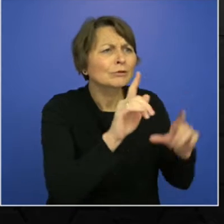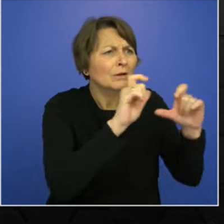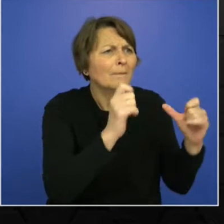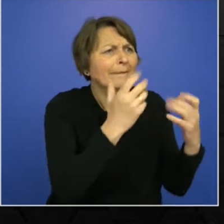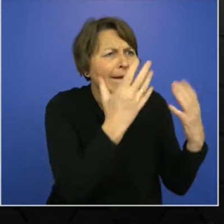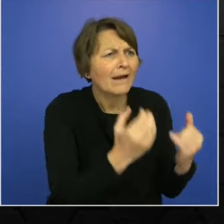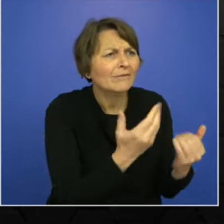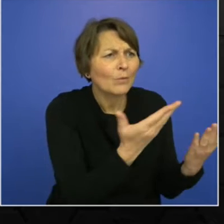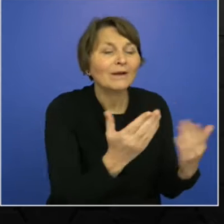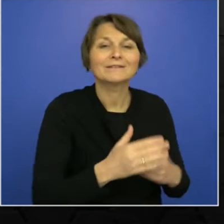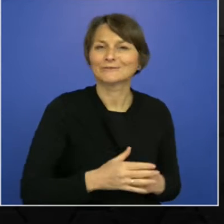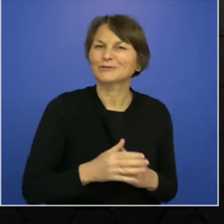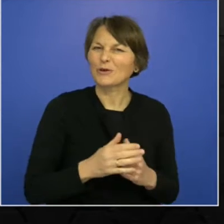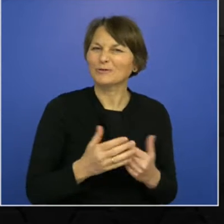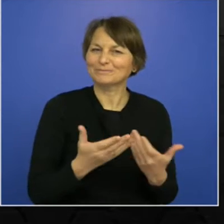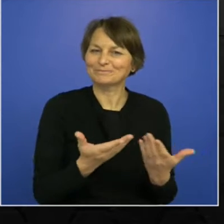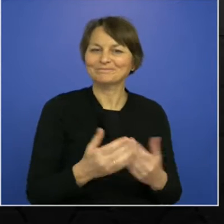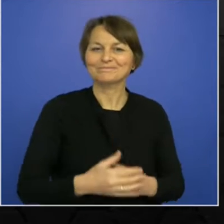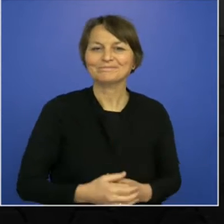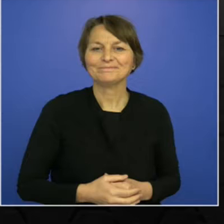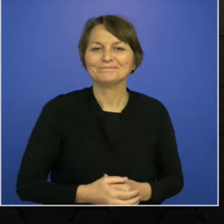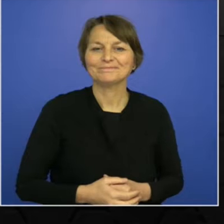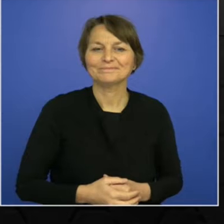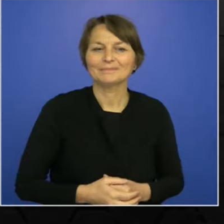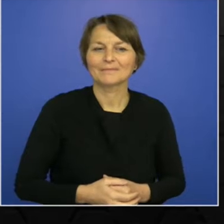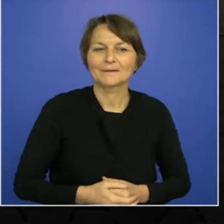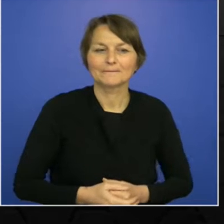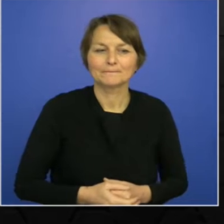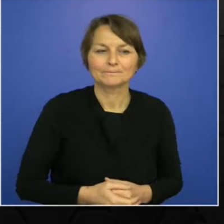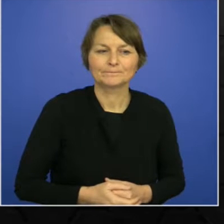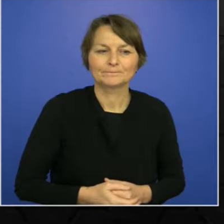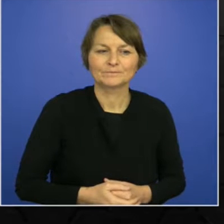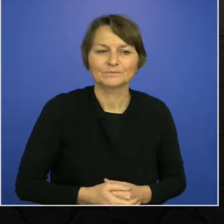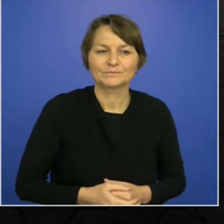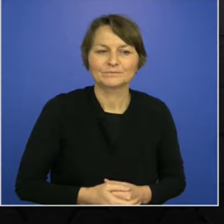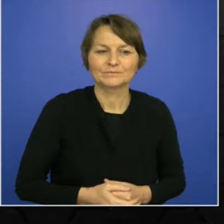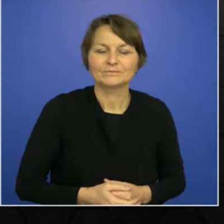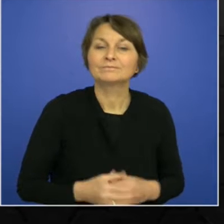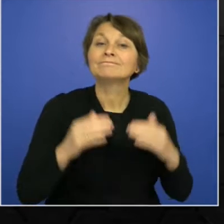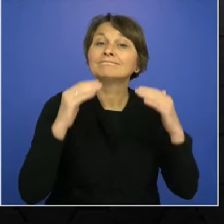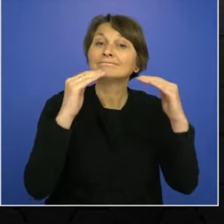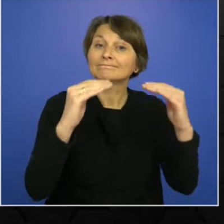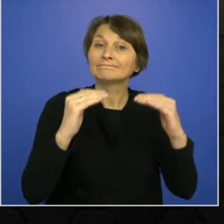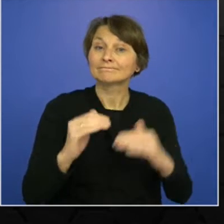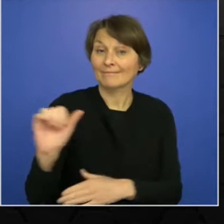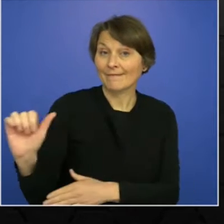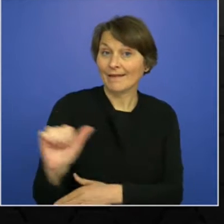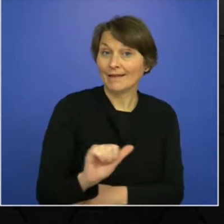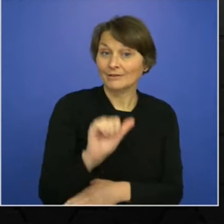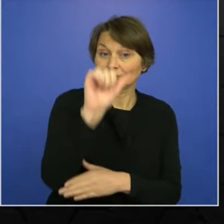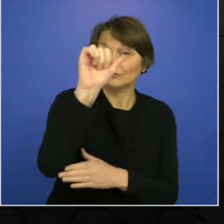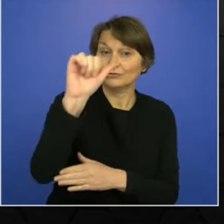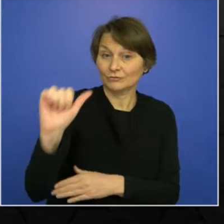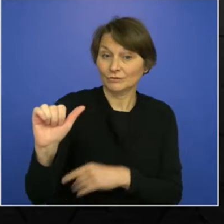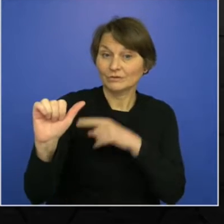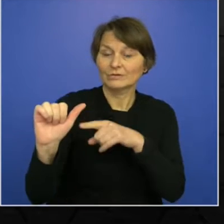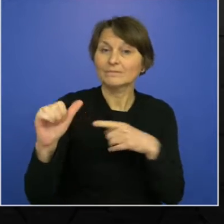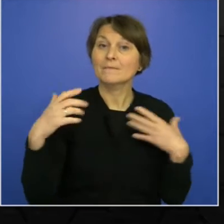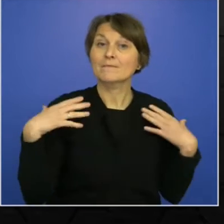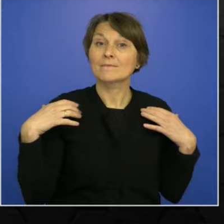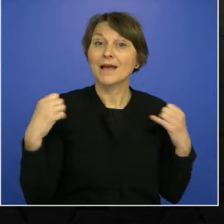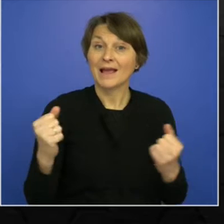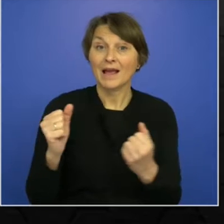And another important thing is that the Azure HubSpot service has a lot of benefits. And the most important thing is